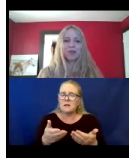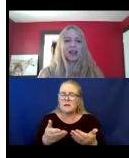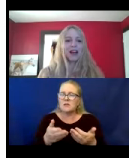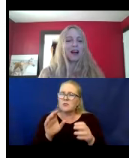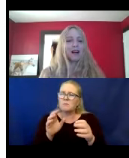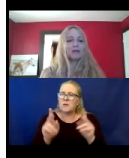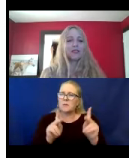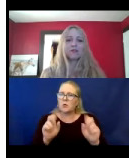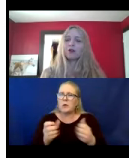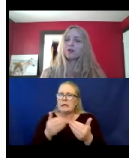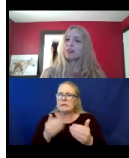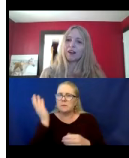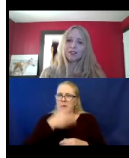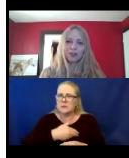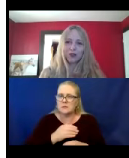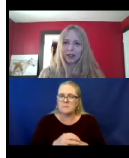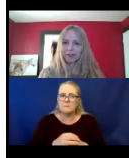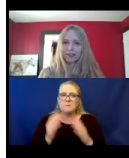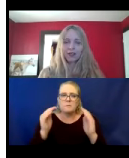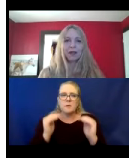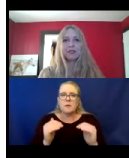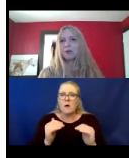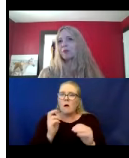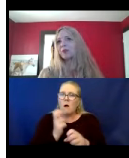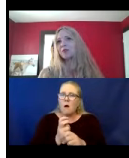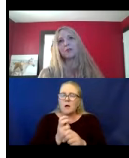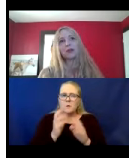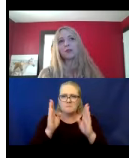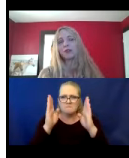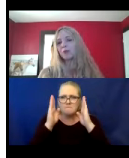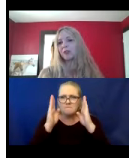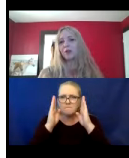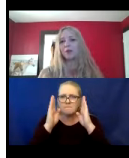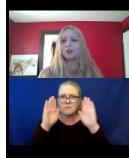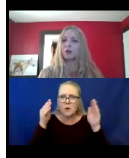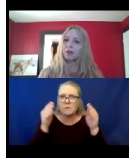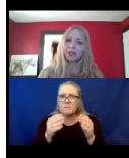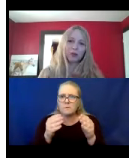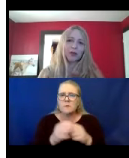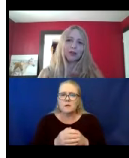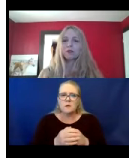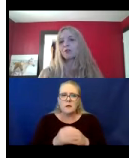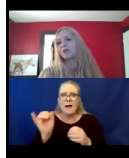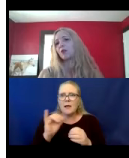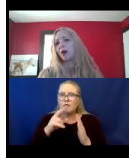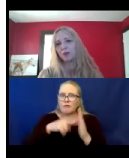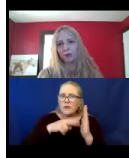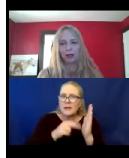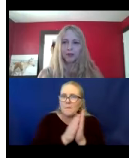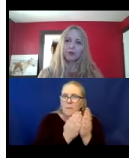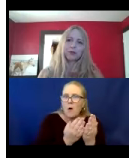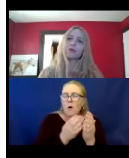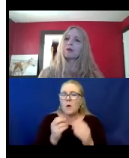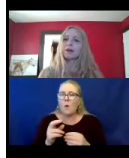also. Difficulty concentrating. Like maybe people used to be able to, you know, enjoy reading books or doing